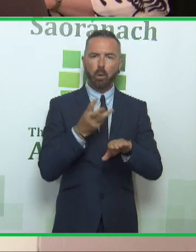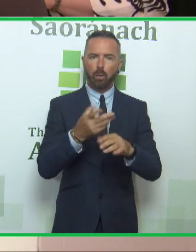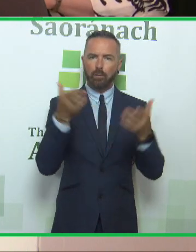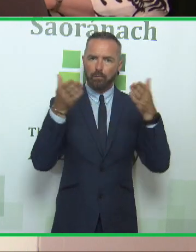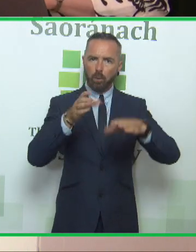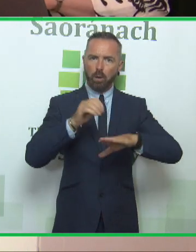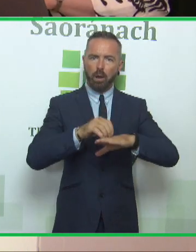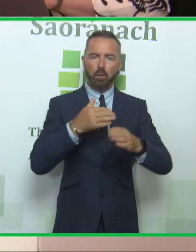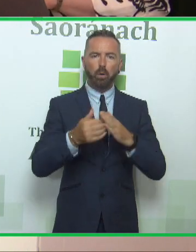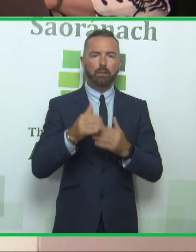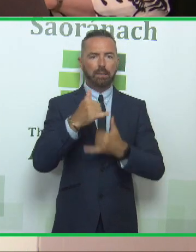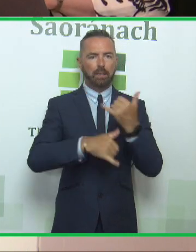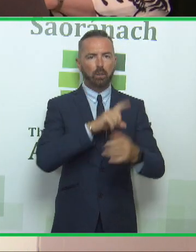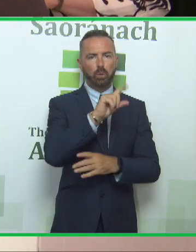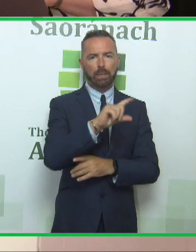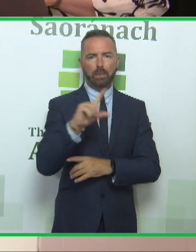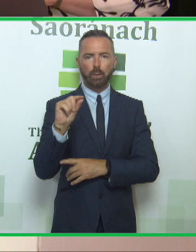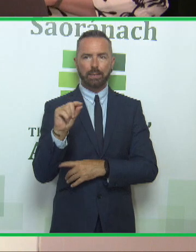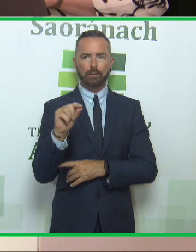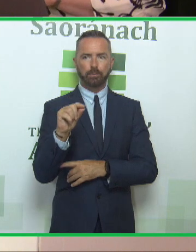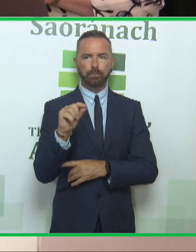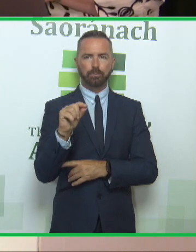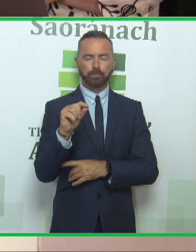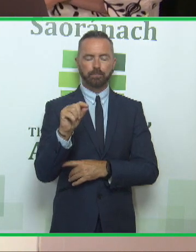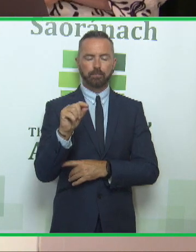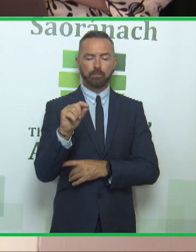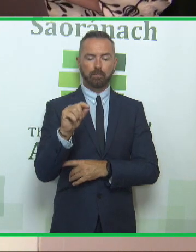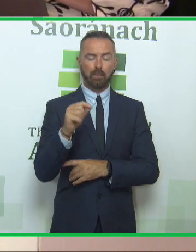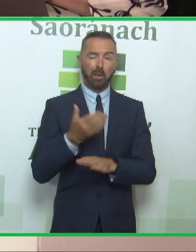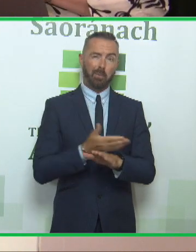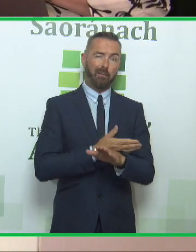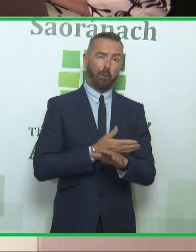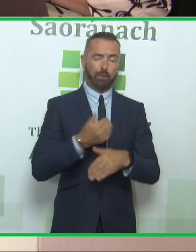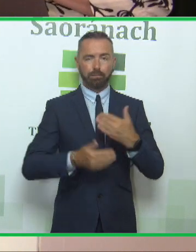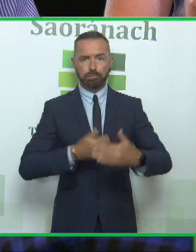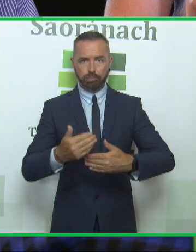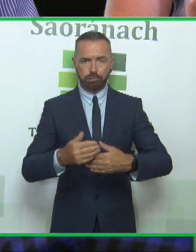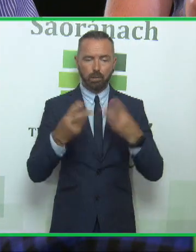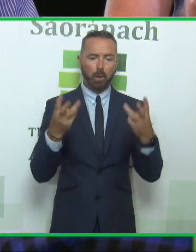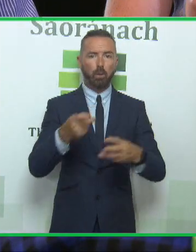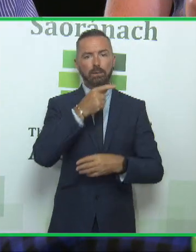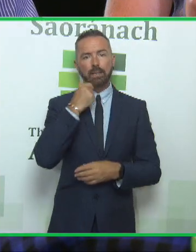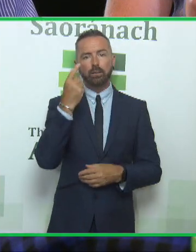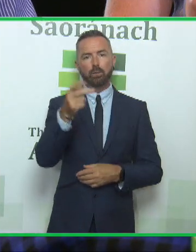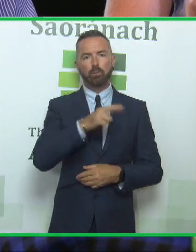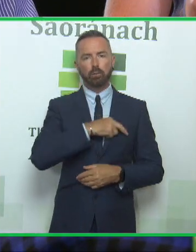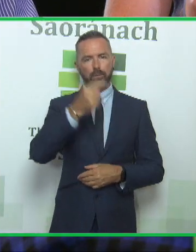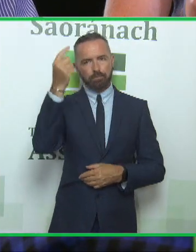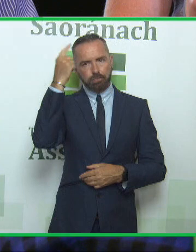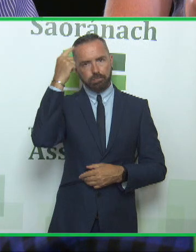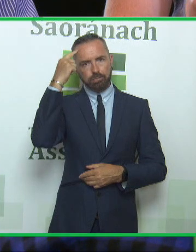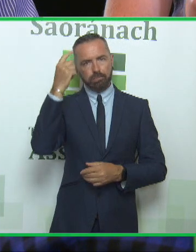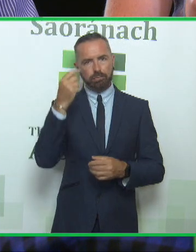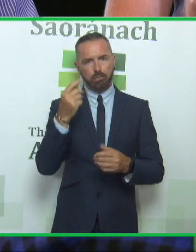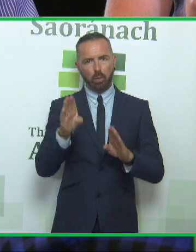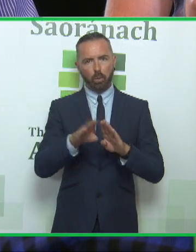the year 2020. Now, before I start, what I want to say to you is that I am very conscious that behind